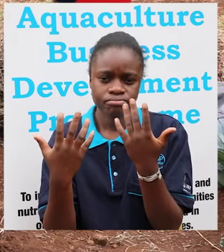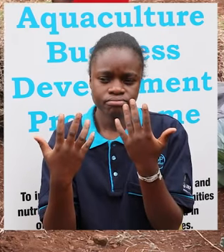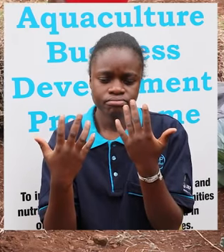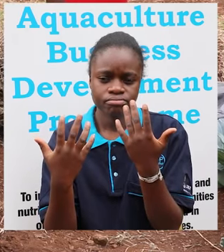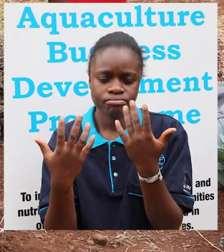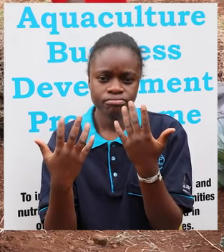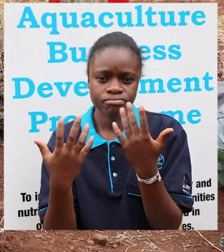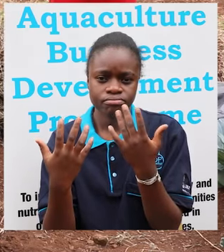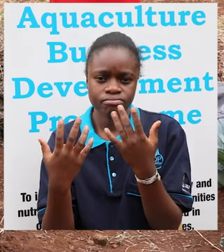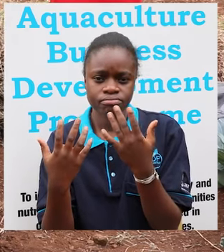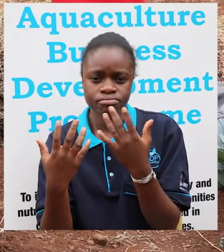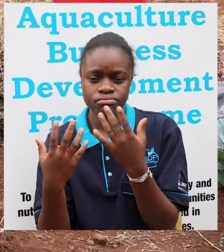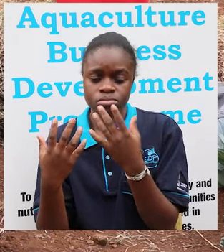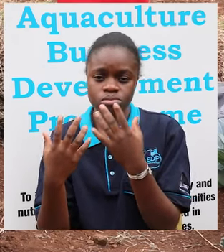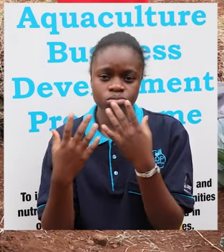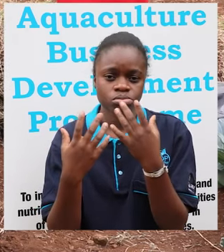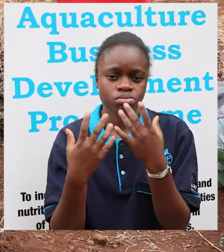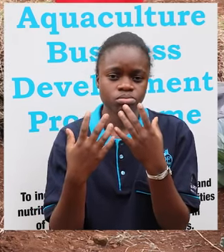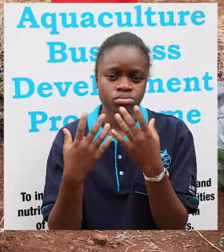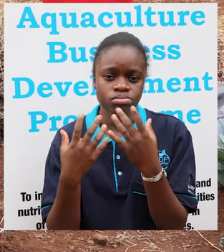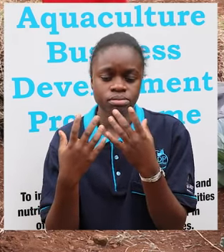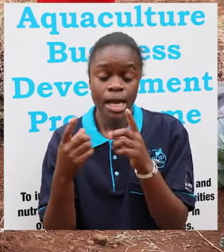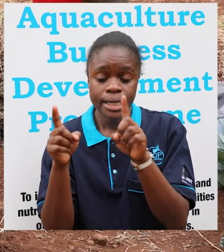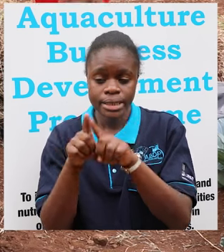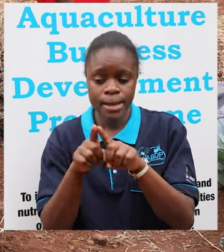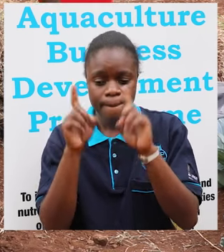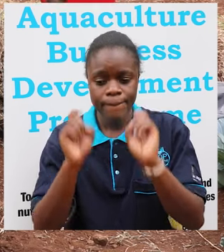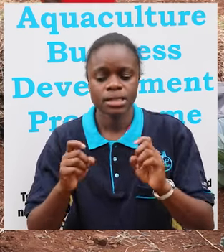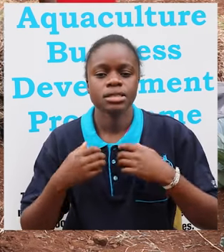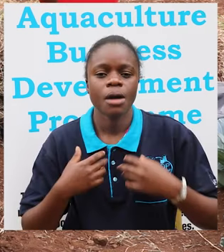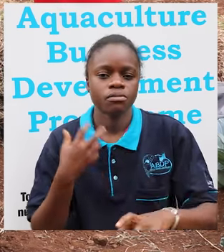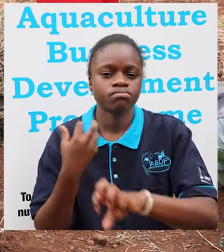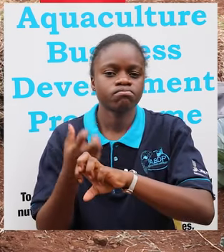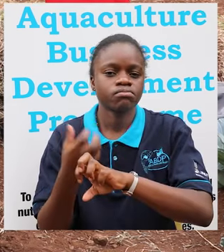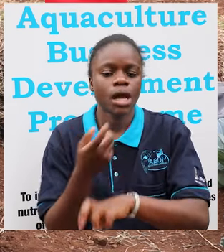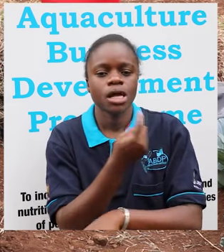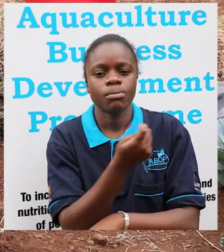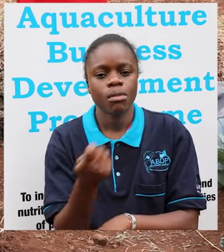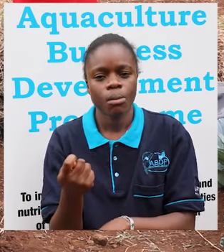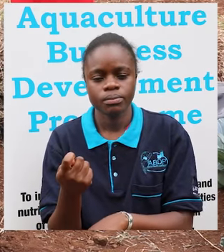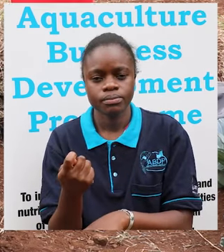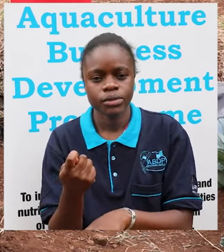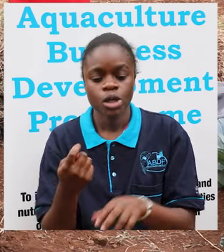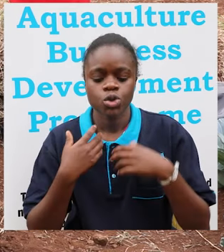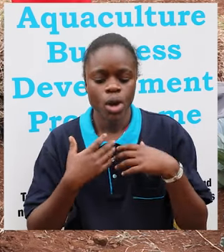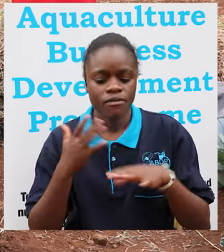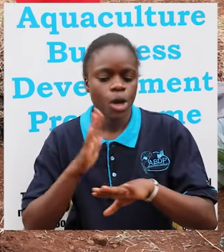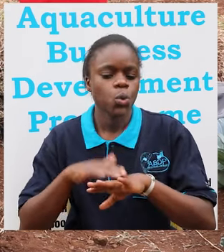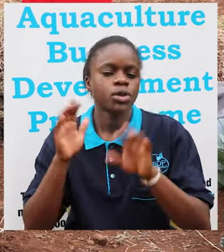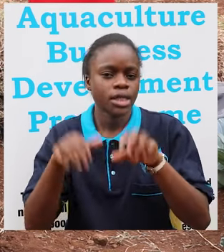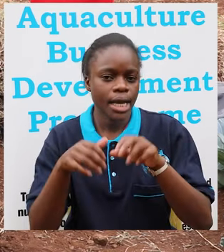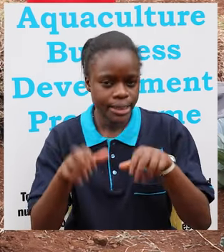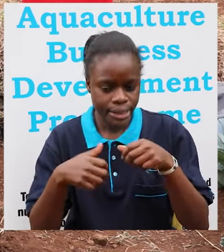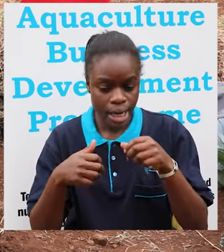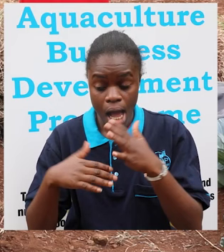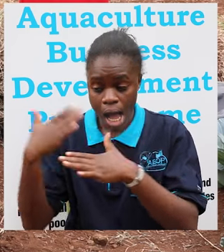and also you require small stones. That is, we are constructing a raised moist bed garden. Once you